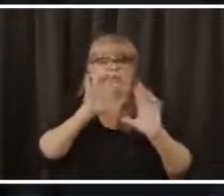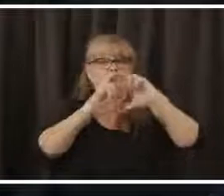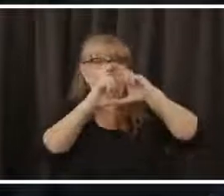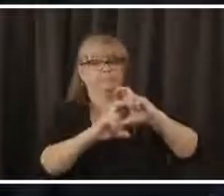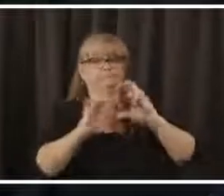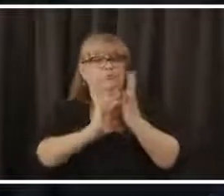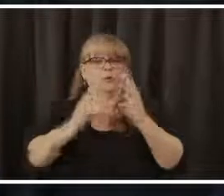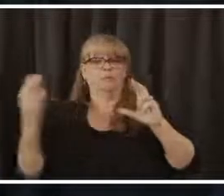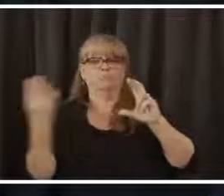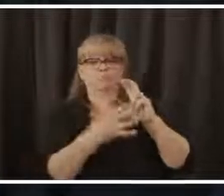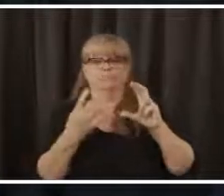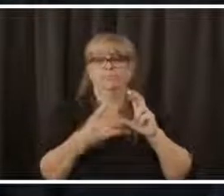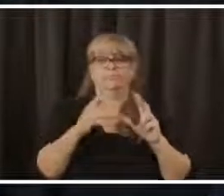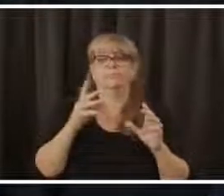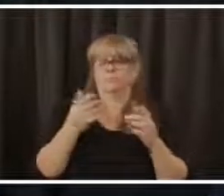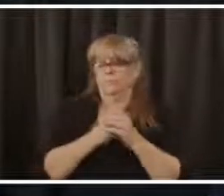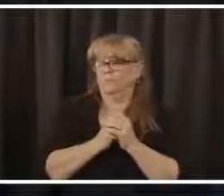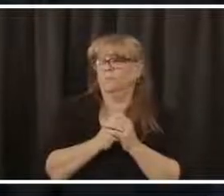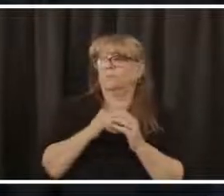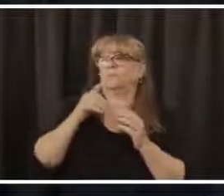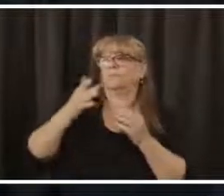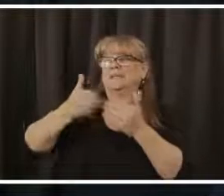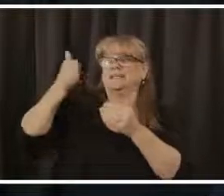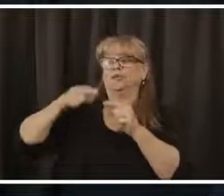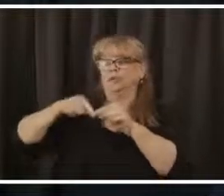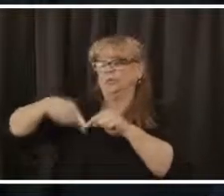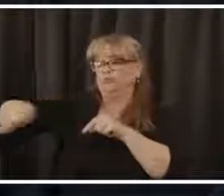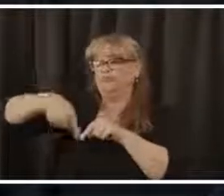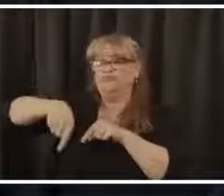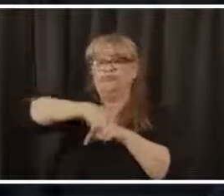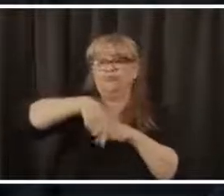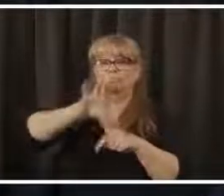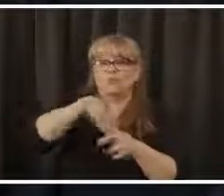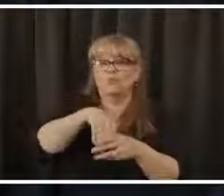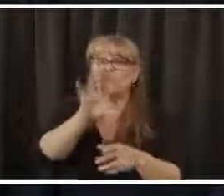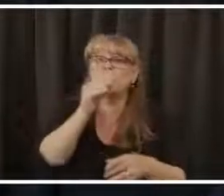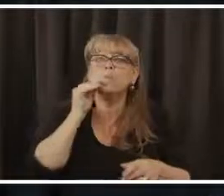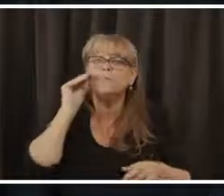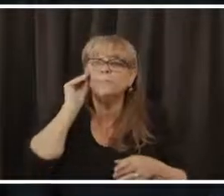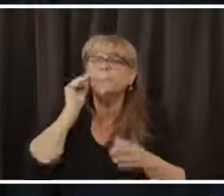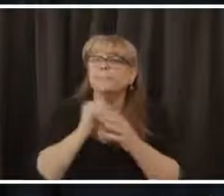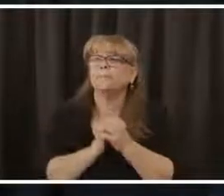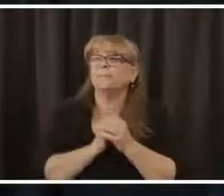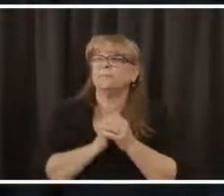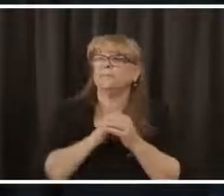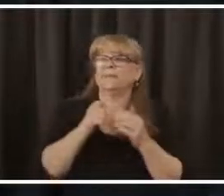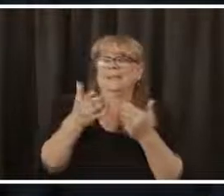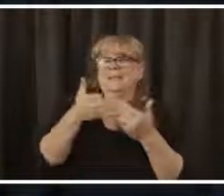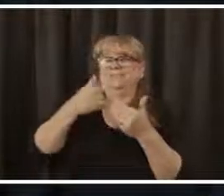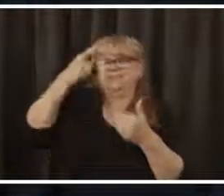your neighborhood, with ease of simply showing up and getting it. So absolutely, that convenience and that ease